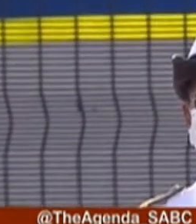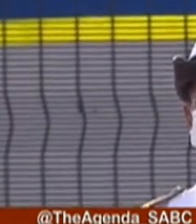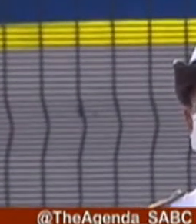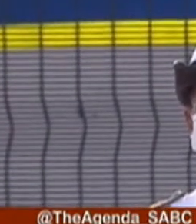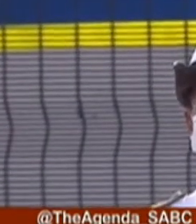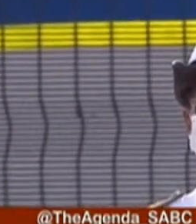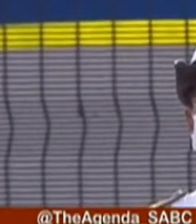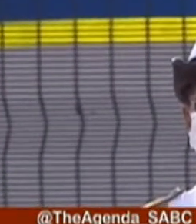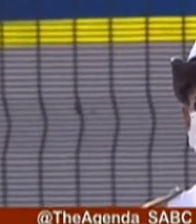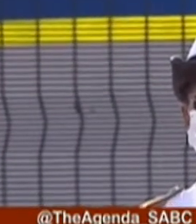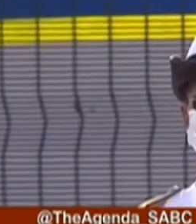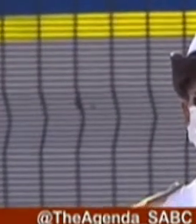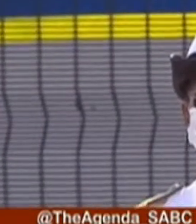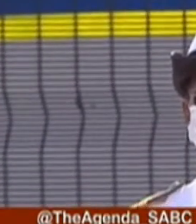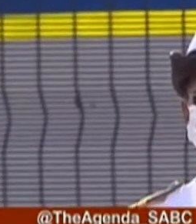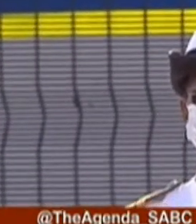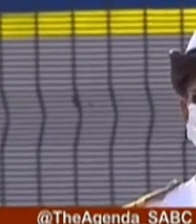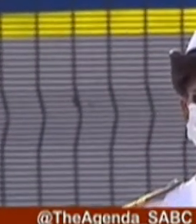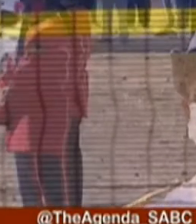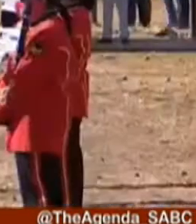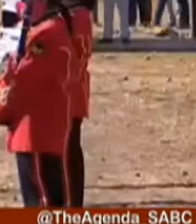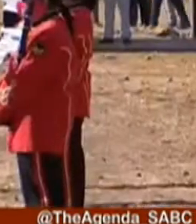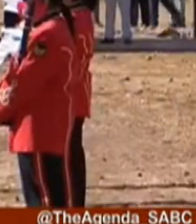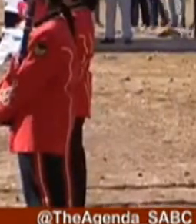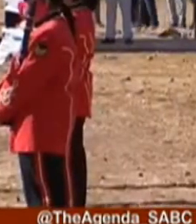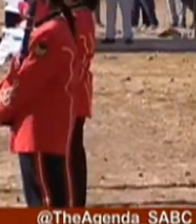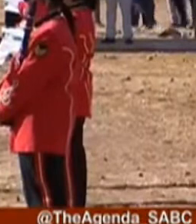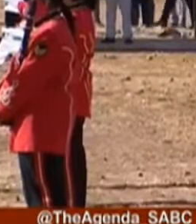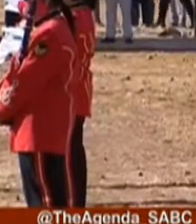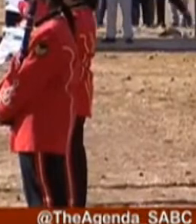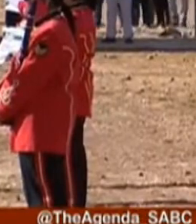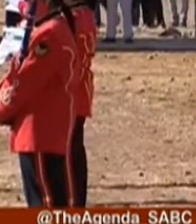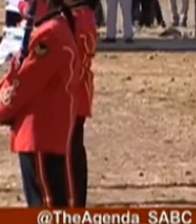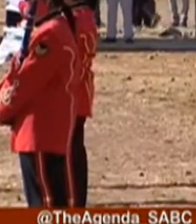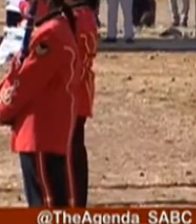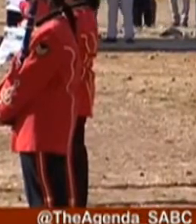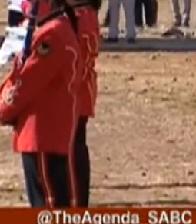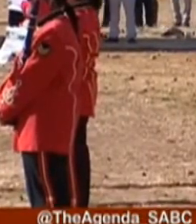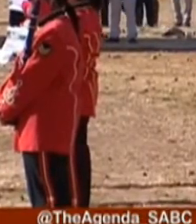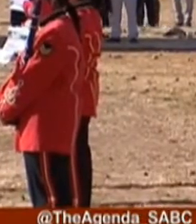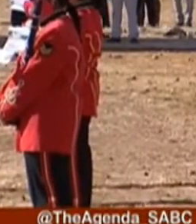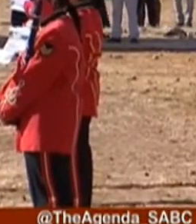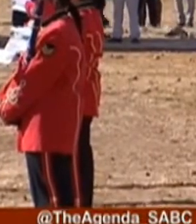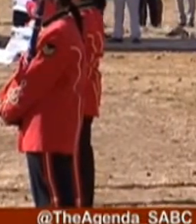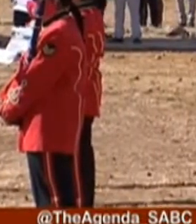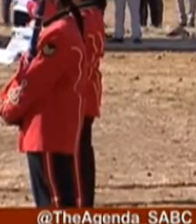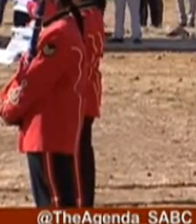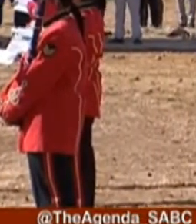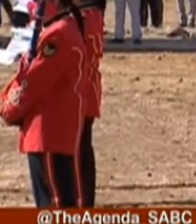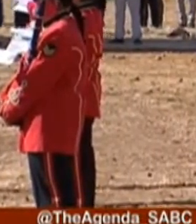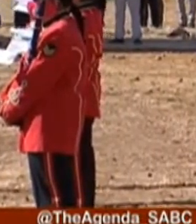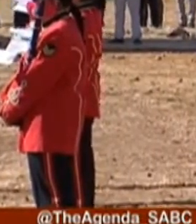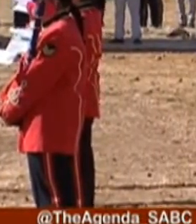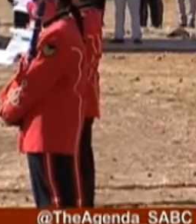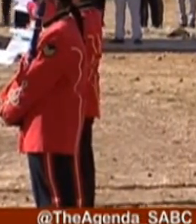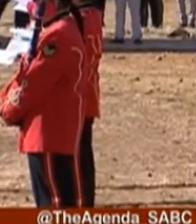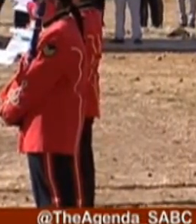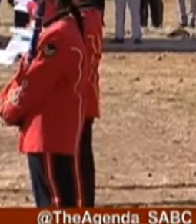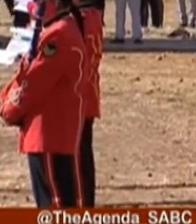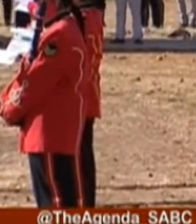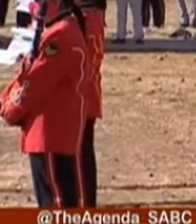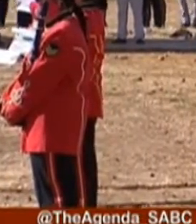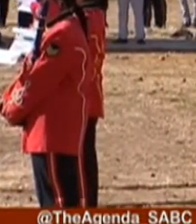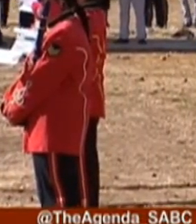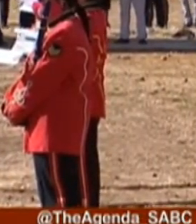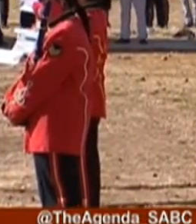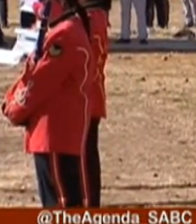Vilagazi and Major Vundla. The two hawks are being flown by Major Nzuta and Major Peterson, with the air display being